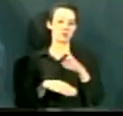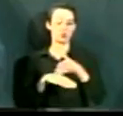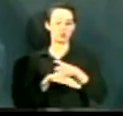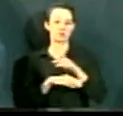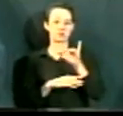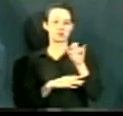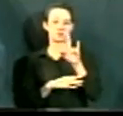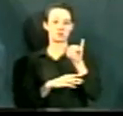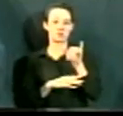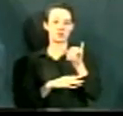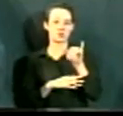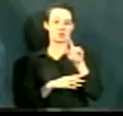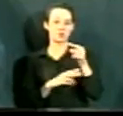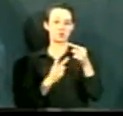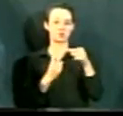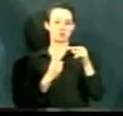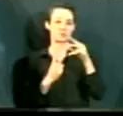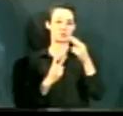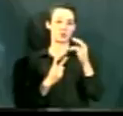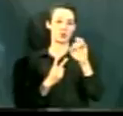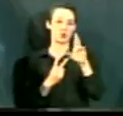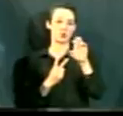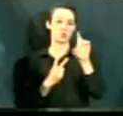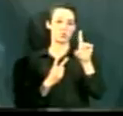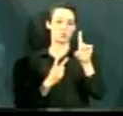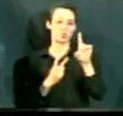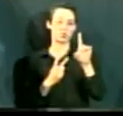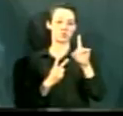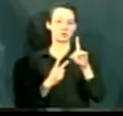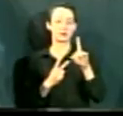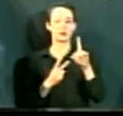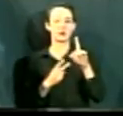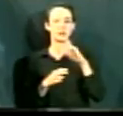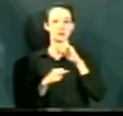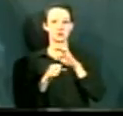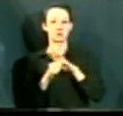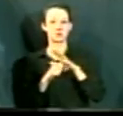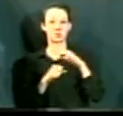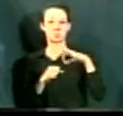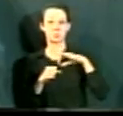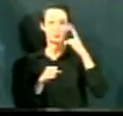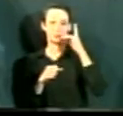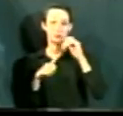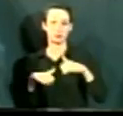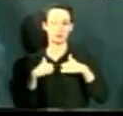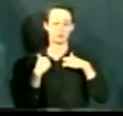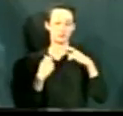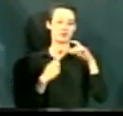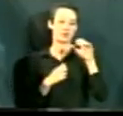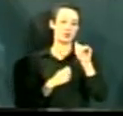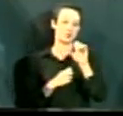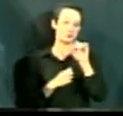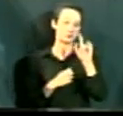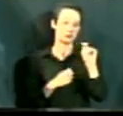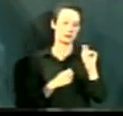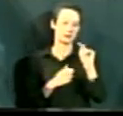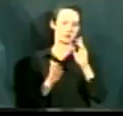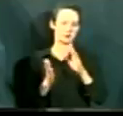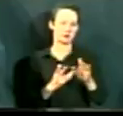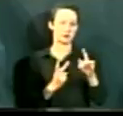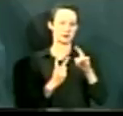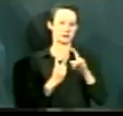in a hybrid plan, which is a DB plan, a guaranteed benefit for life, and an asset plan. So that's kind of